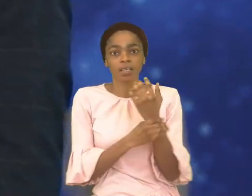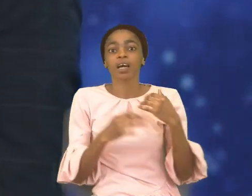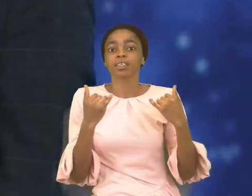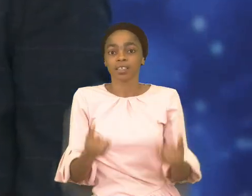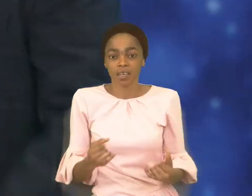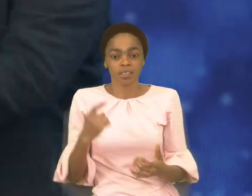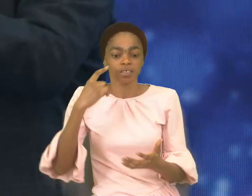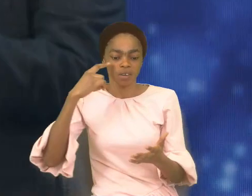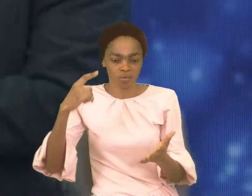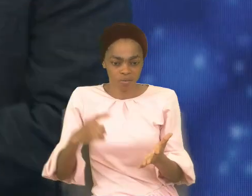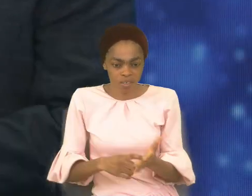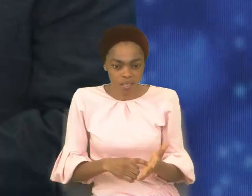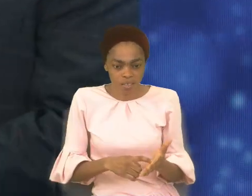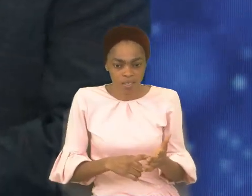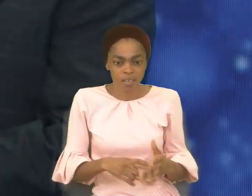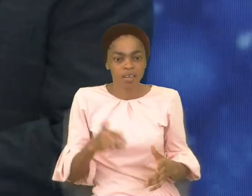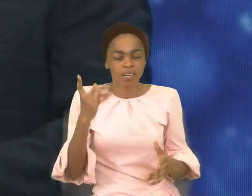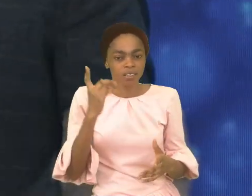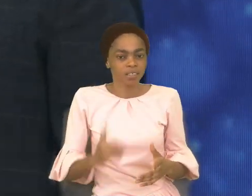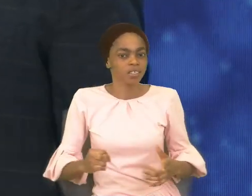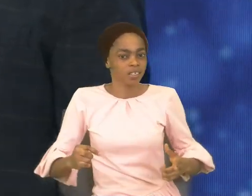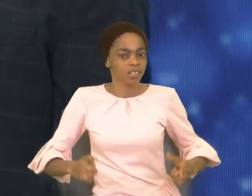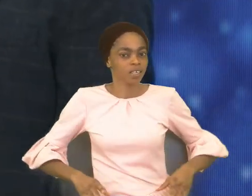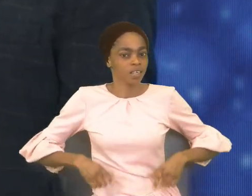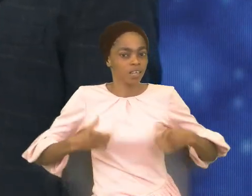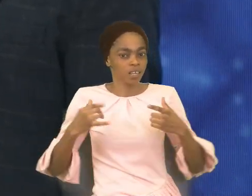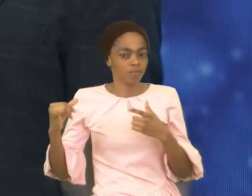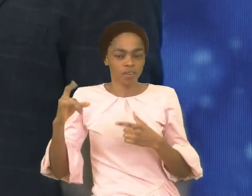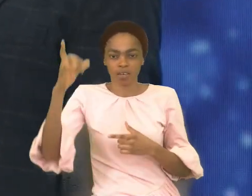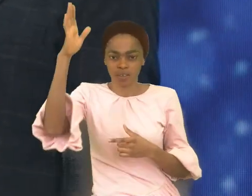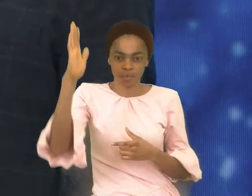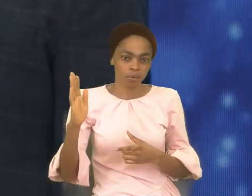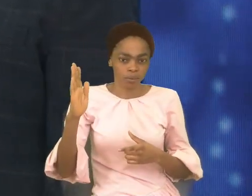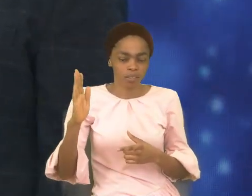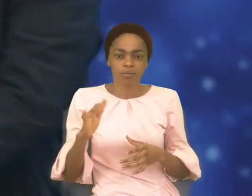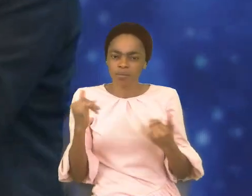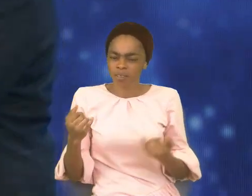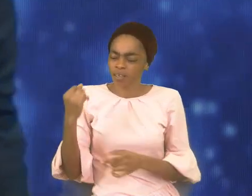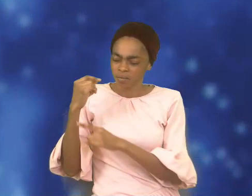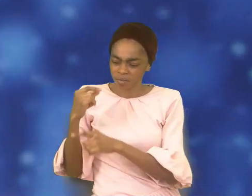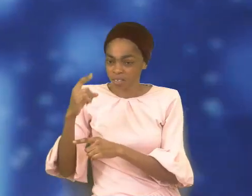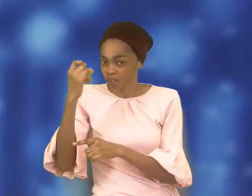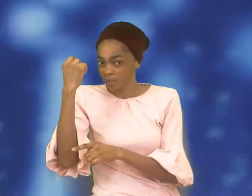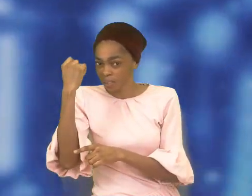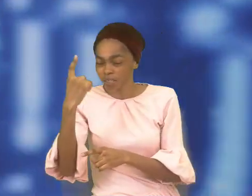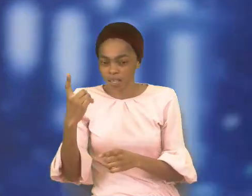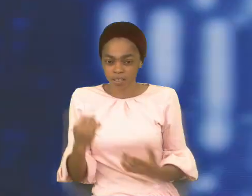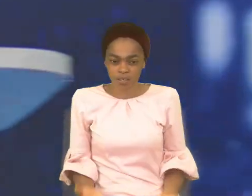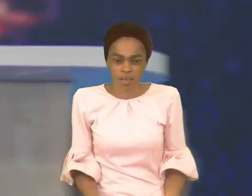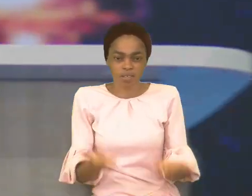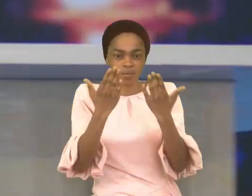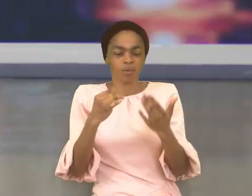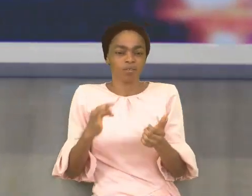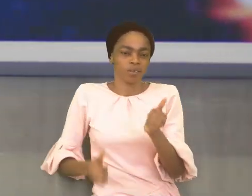God. Now he understood the exaltation of the Most High God. And now he knew